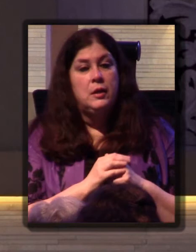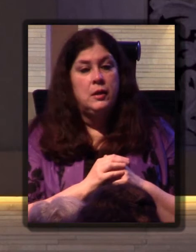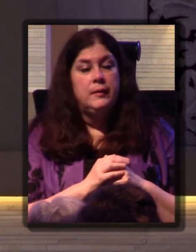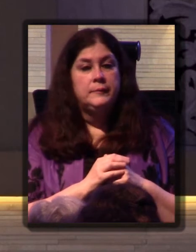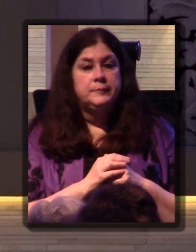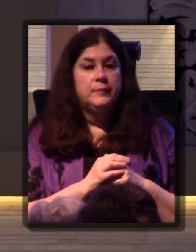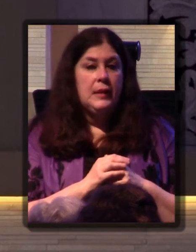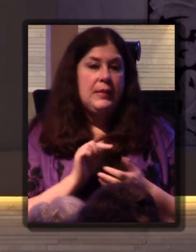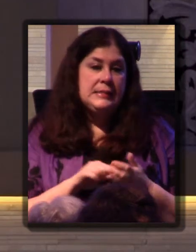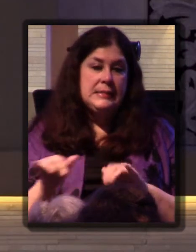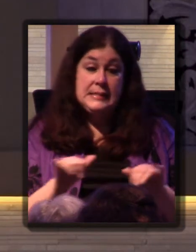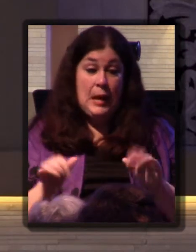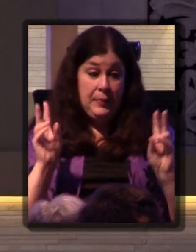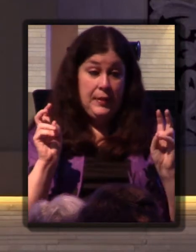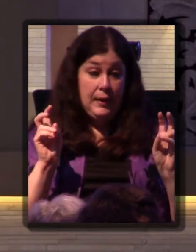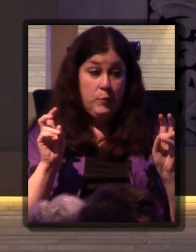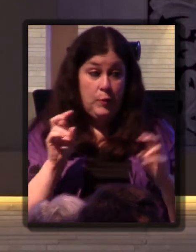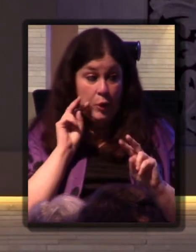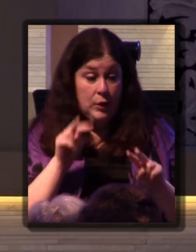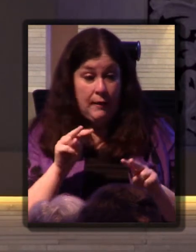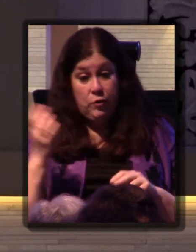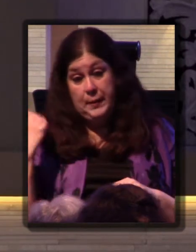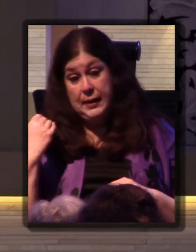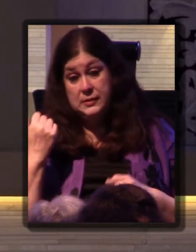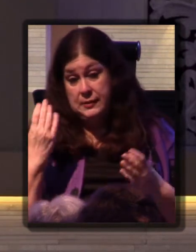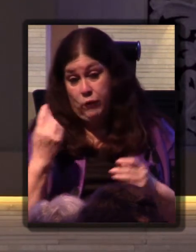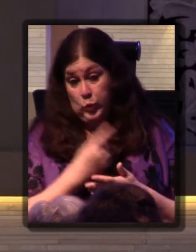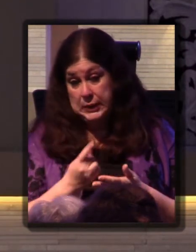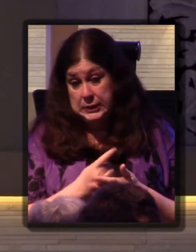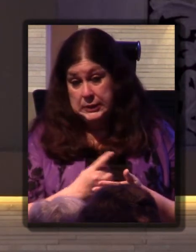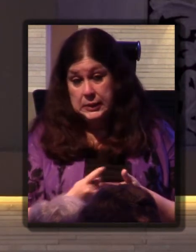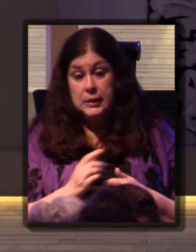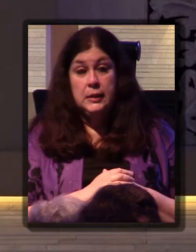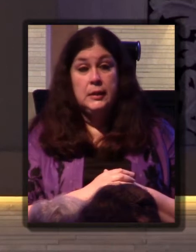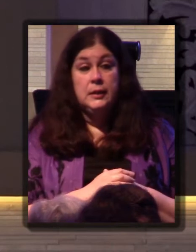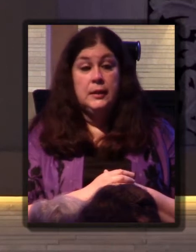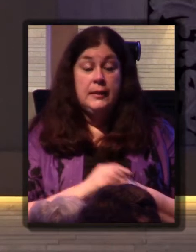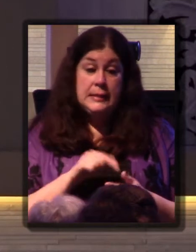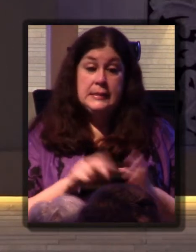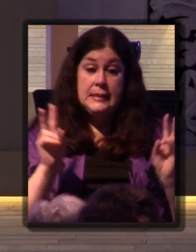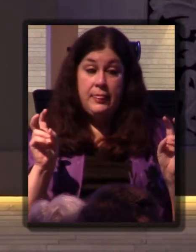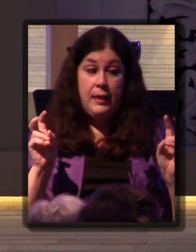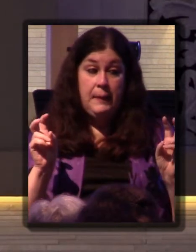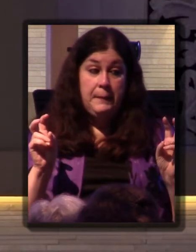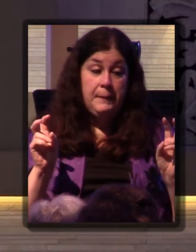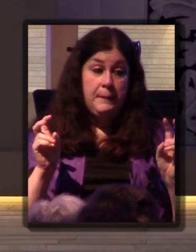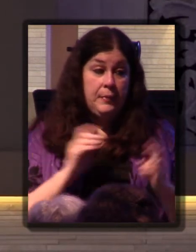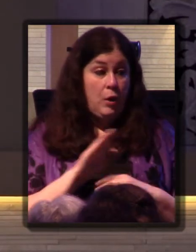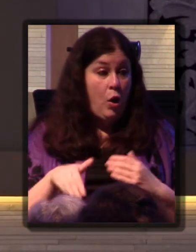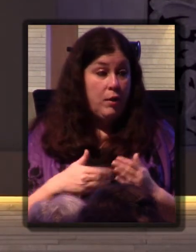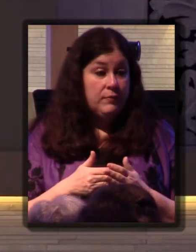prosperity? What does he have to teach us? This is the same theme that we've been looking at for the last several weeks, because this is the